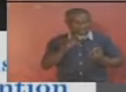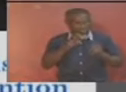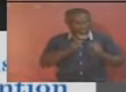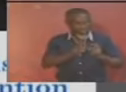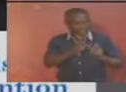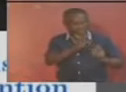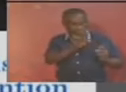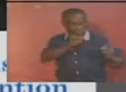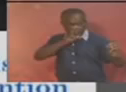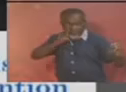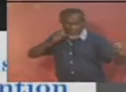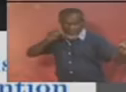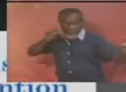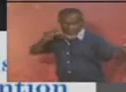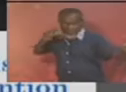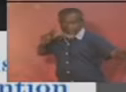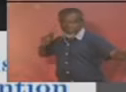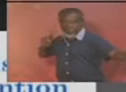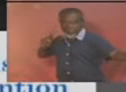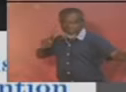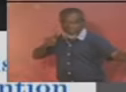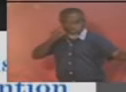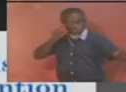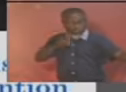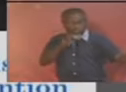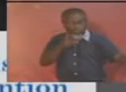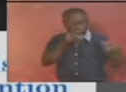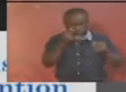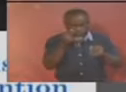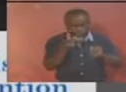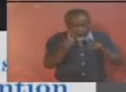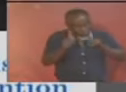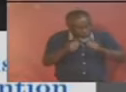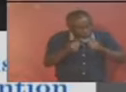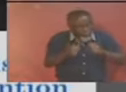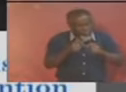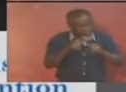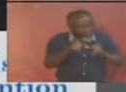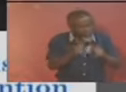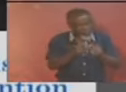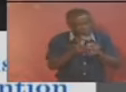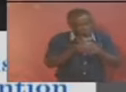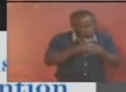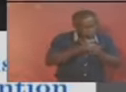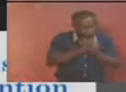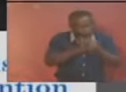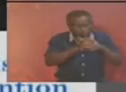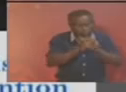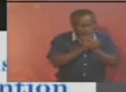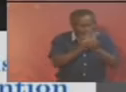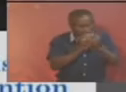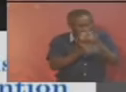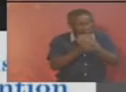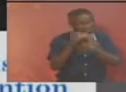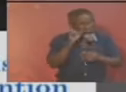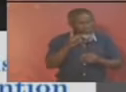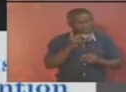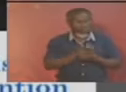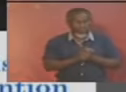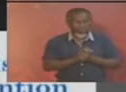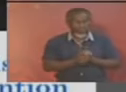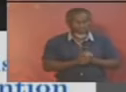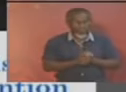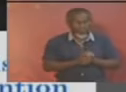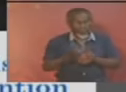to ensure that you're washing your hands. And there's a lot of infographics on CARPHA as well as the Ministry of Health website on how you wash